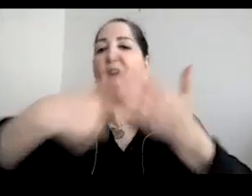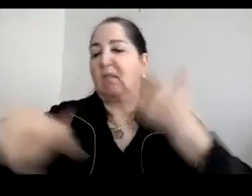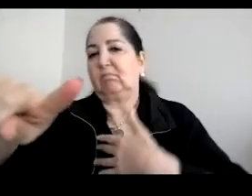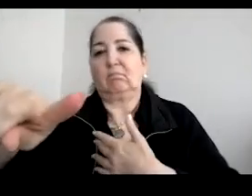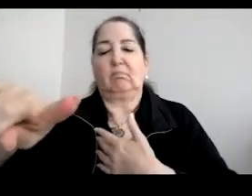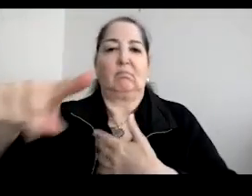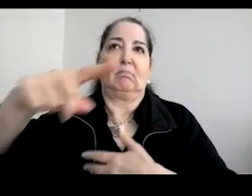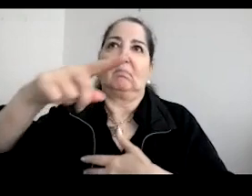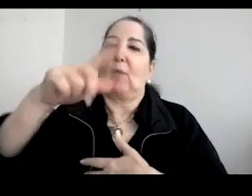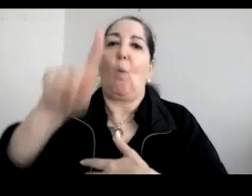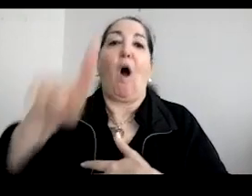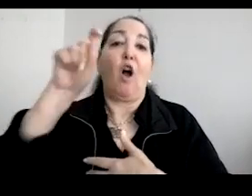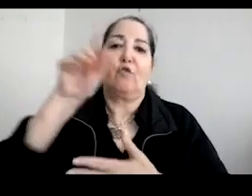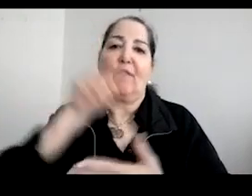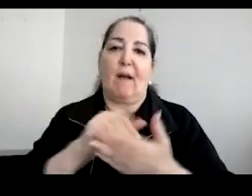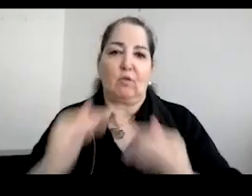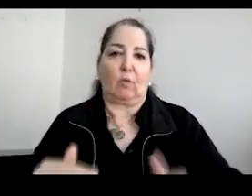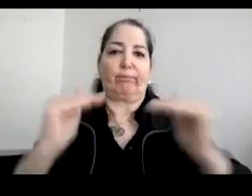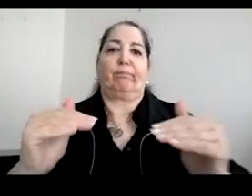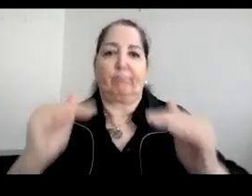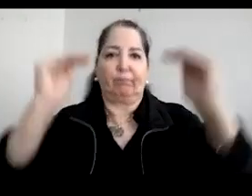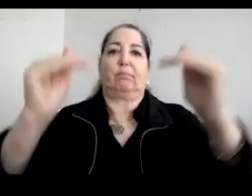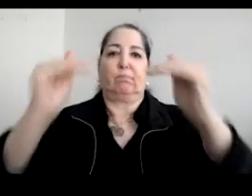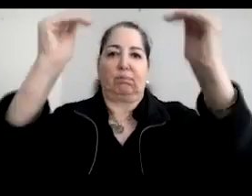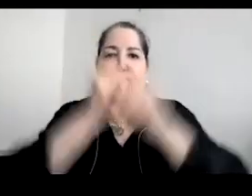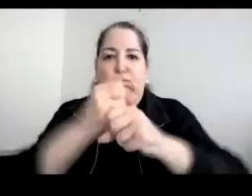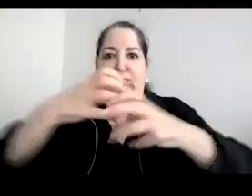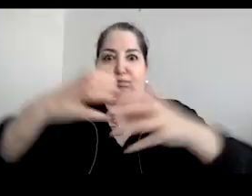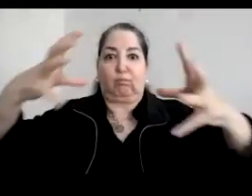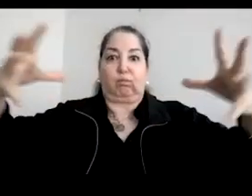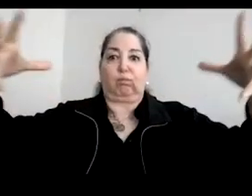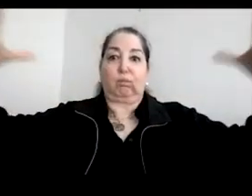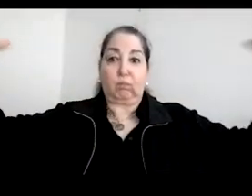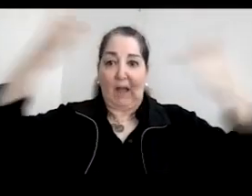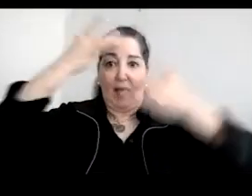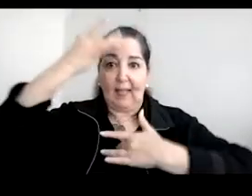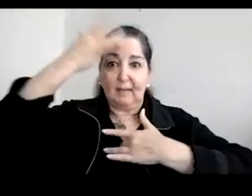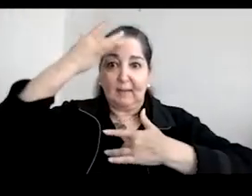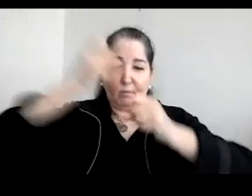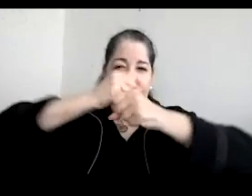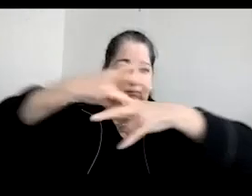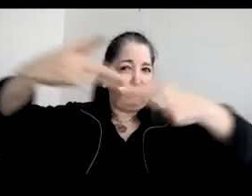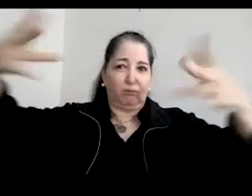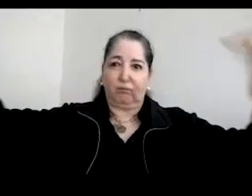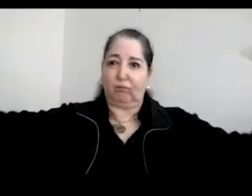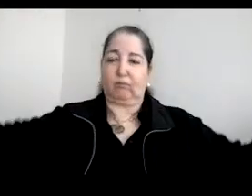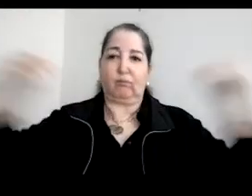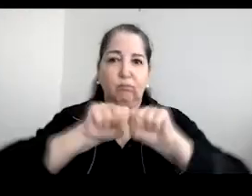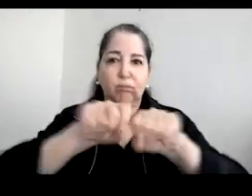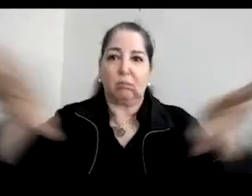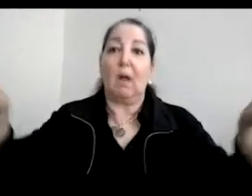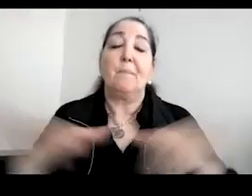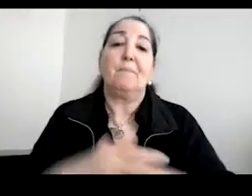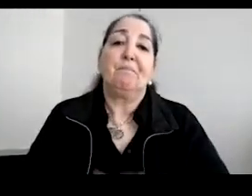cases. People started to react to this. There's a lot of evidence that we started to react too slow, slower than would have been